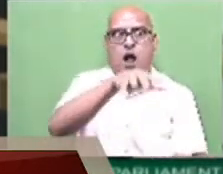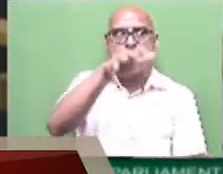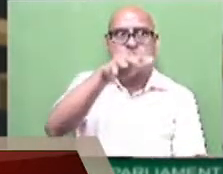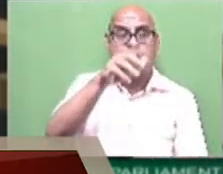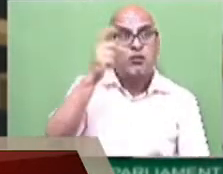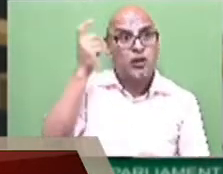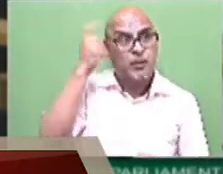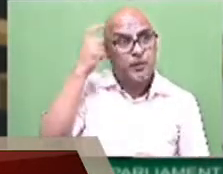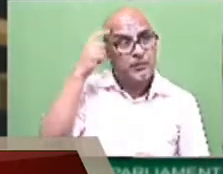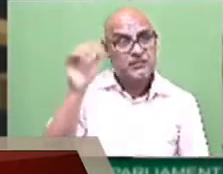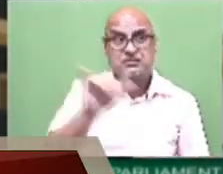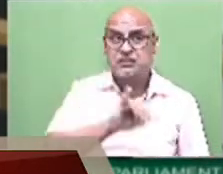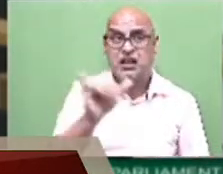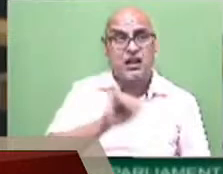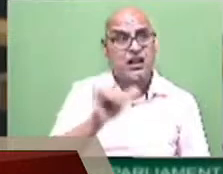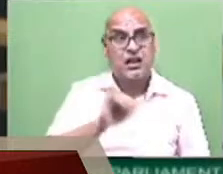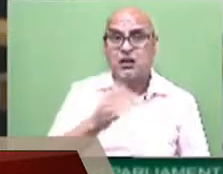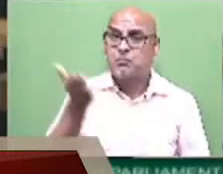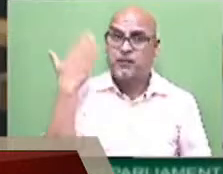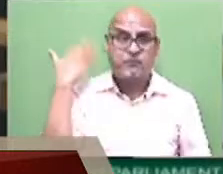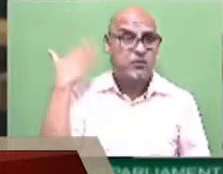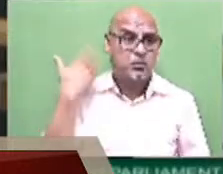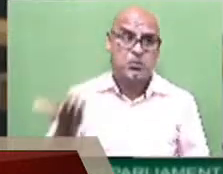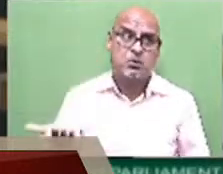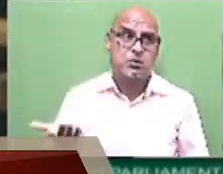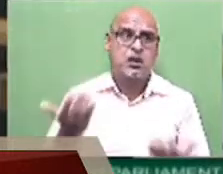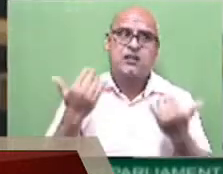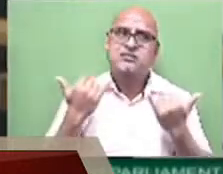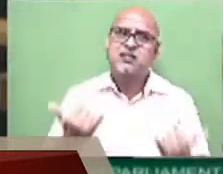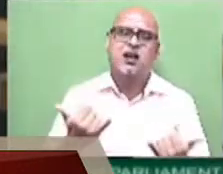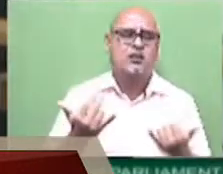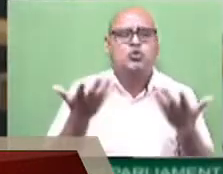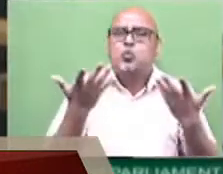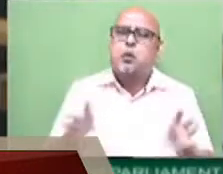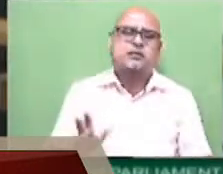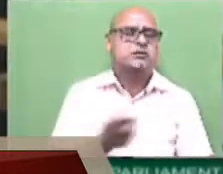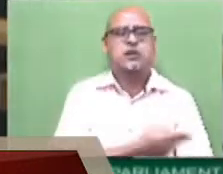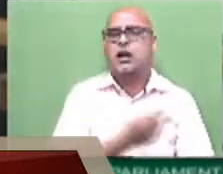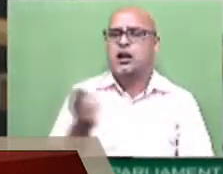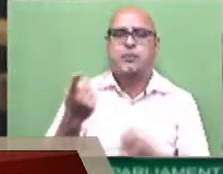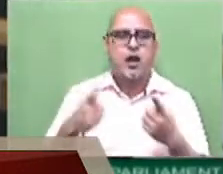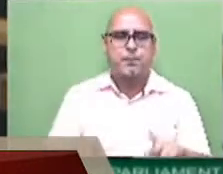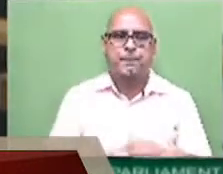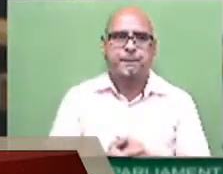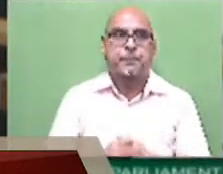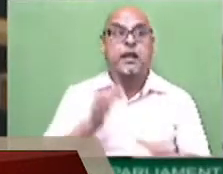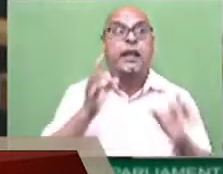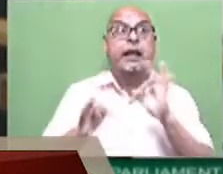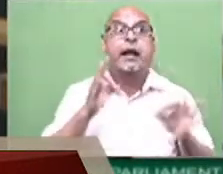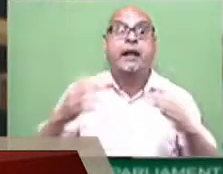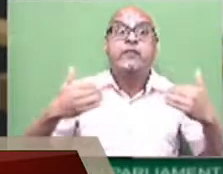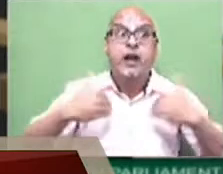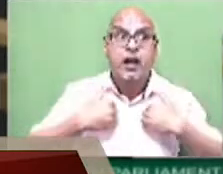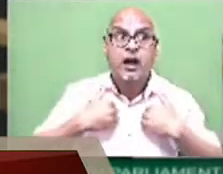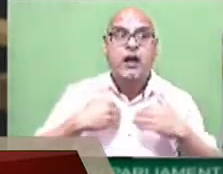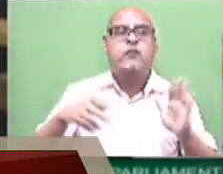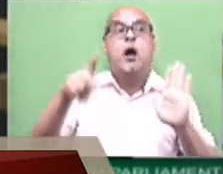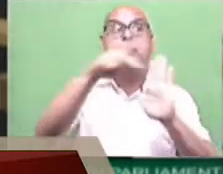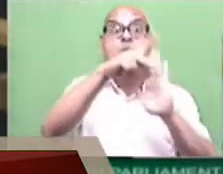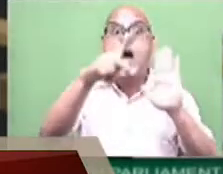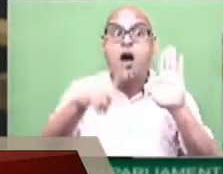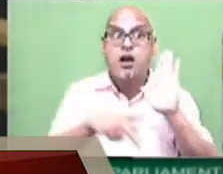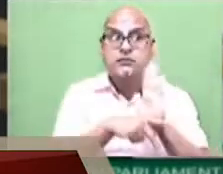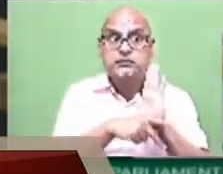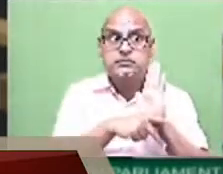firstly, whether or not your policy is to free up the court system, make COVID charges a little more efficient, but yet you are creating